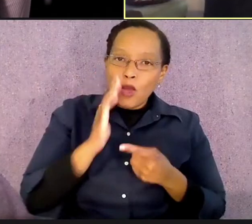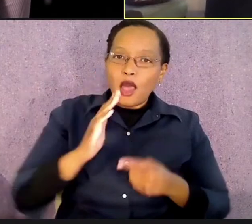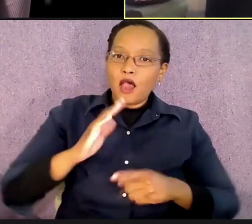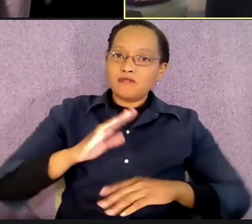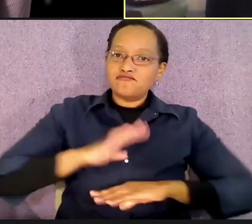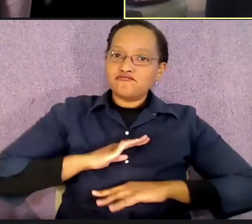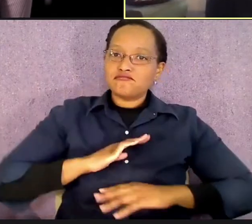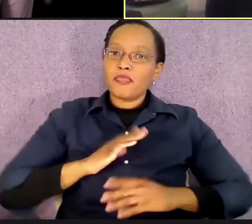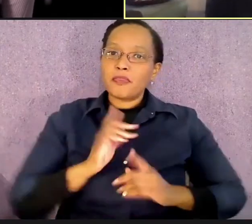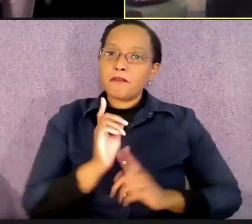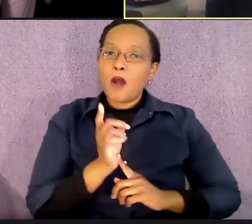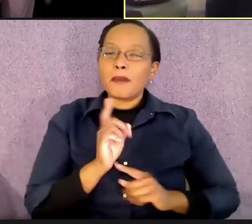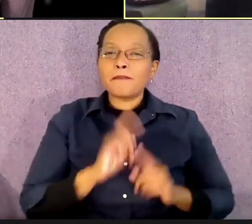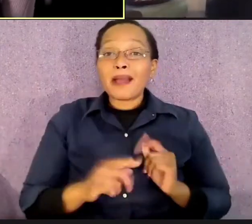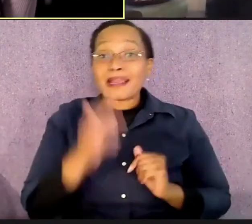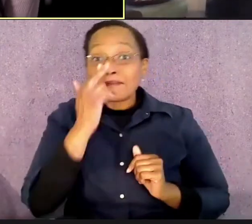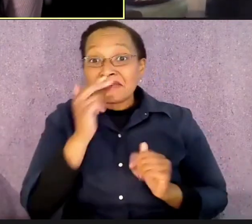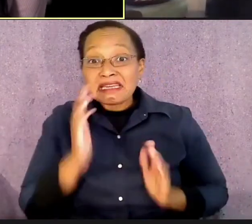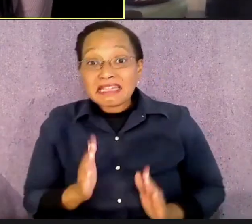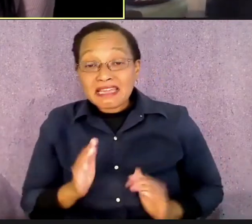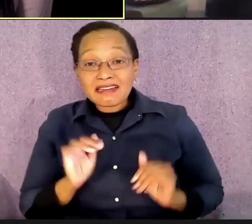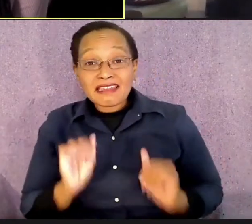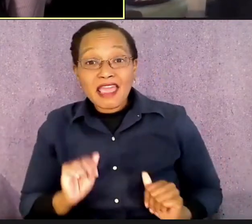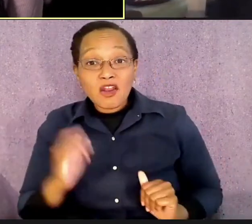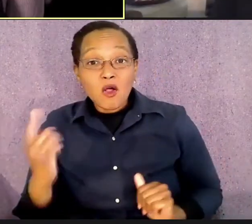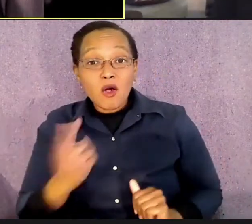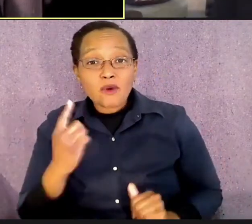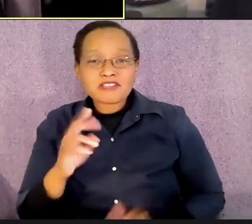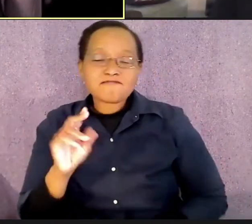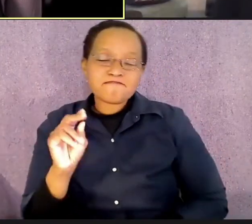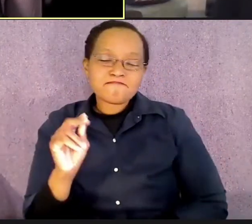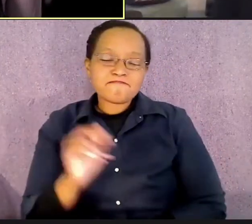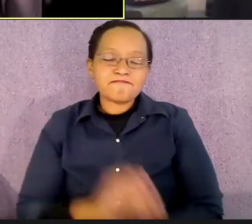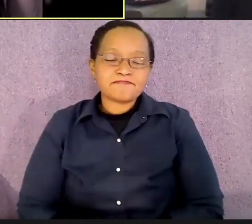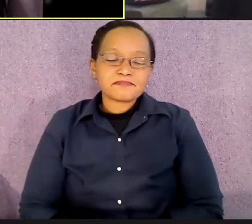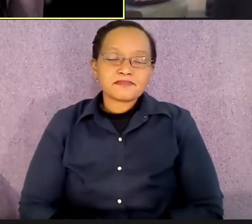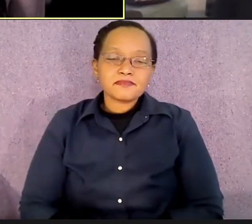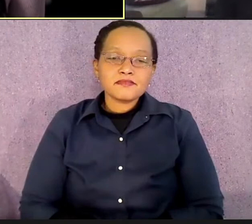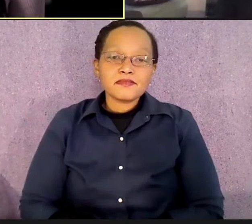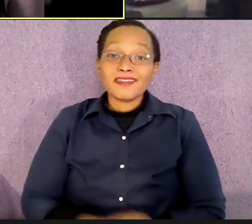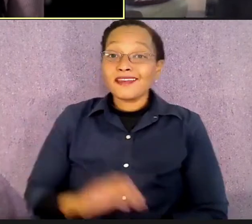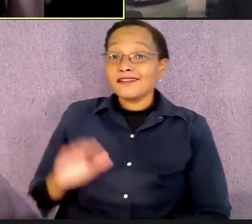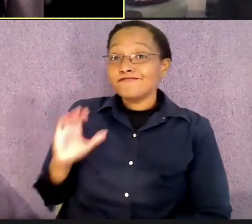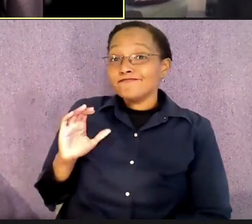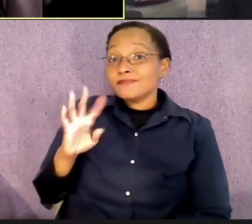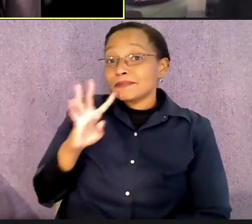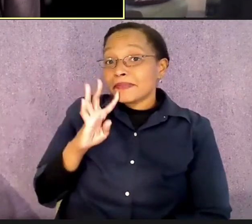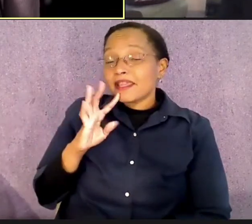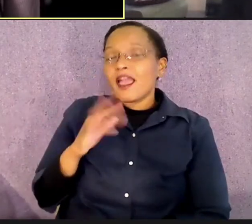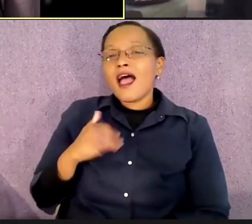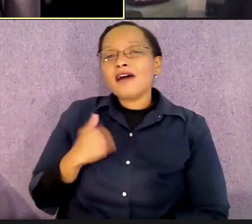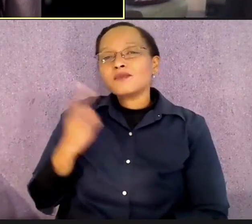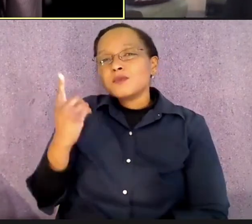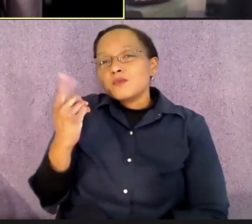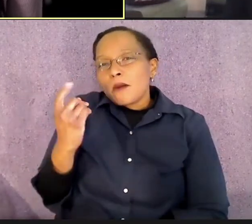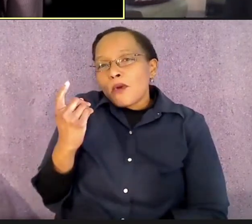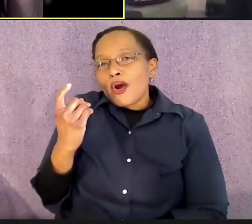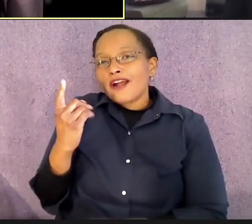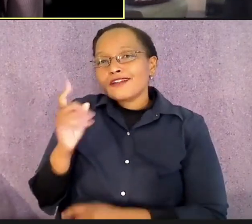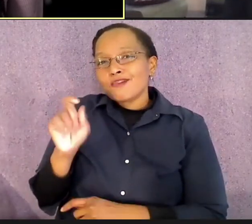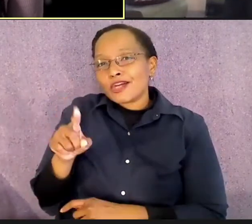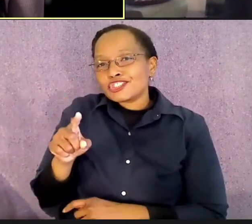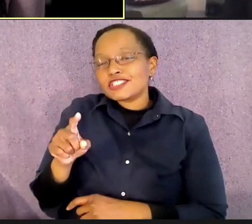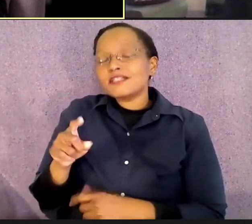them to. And we do have time for one more, and just to kind of wrap this all up, I did want to ask you,